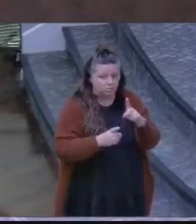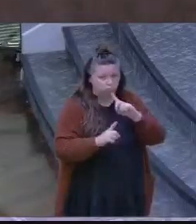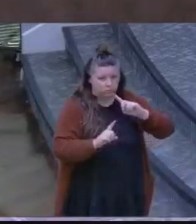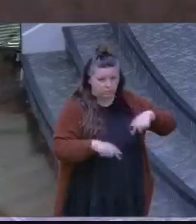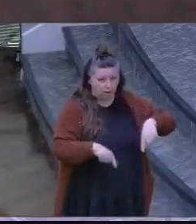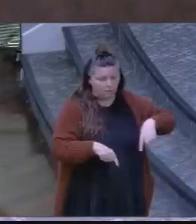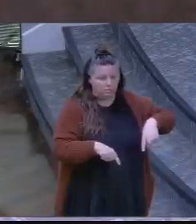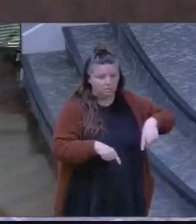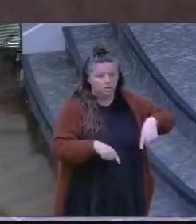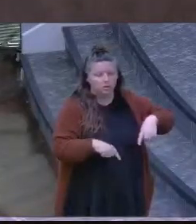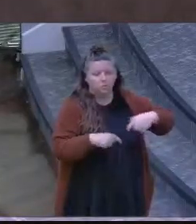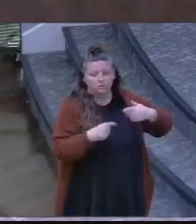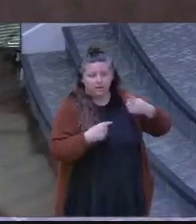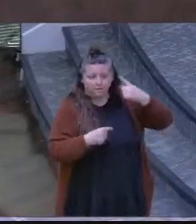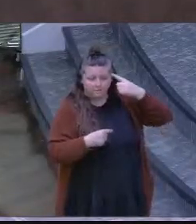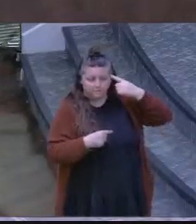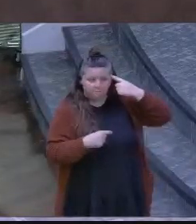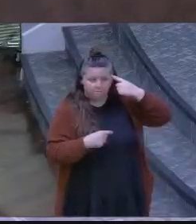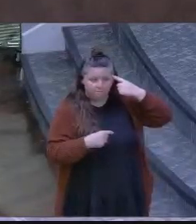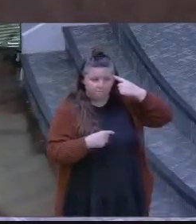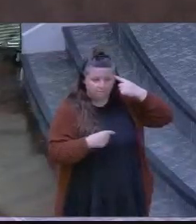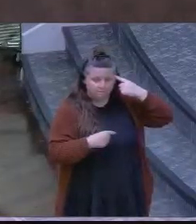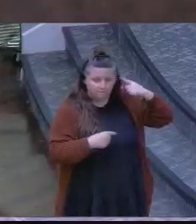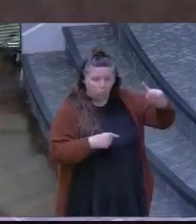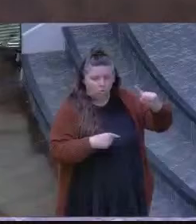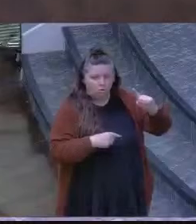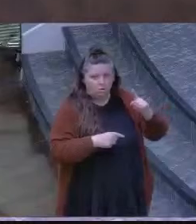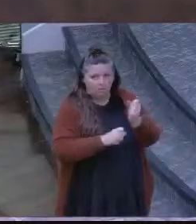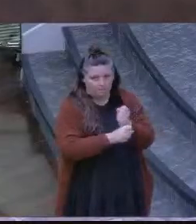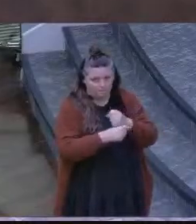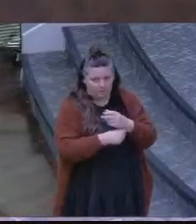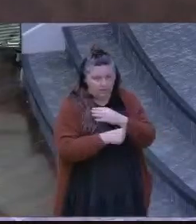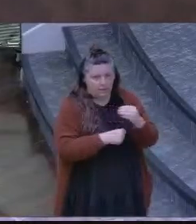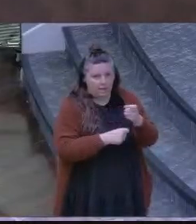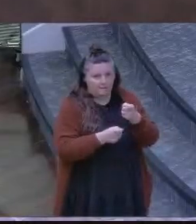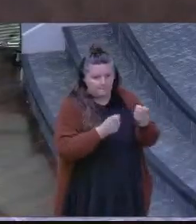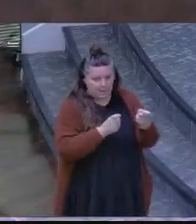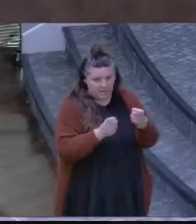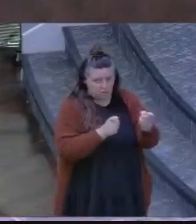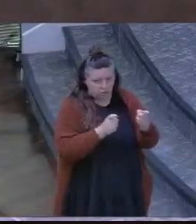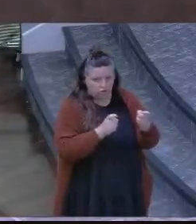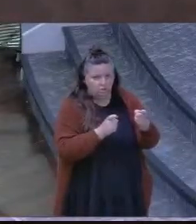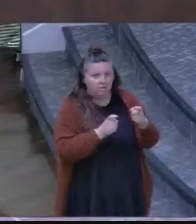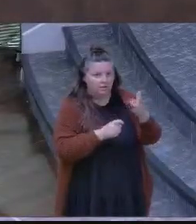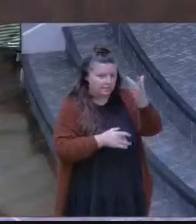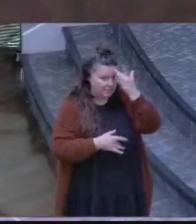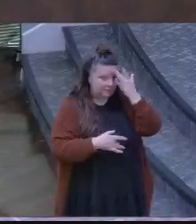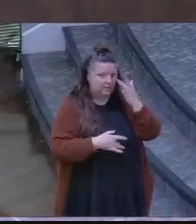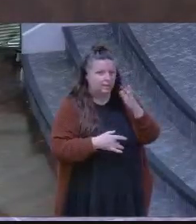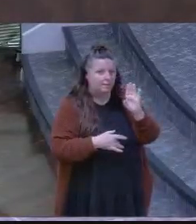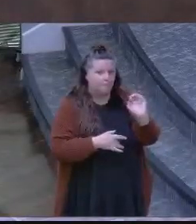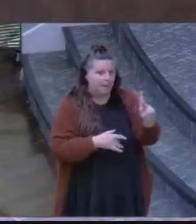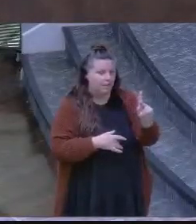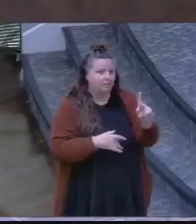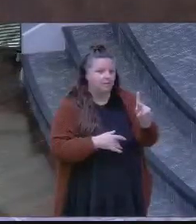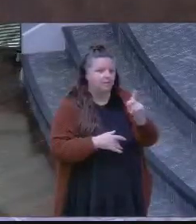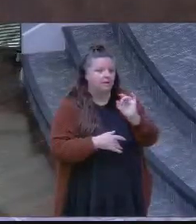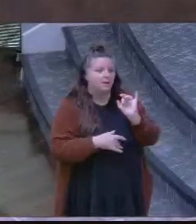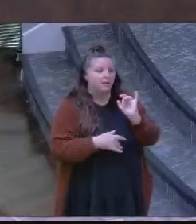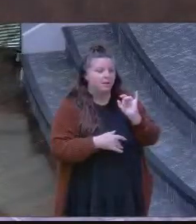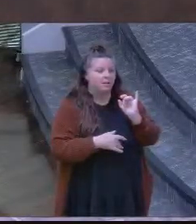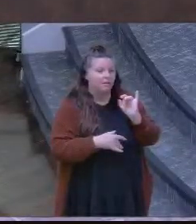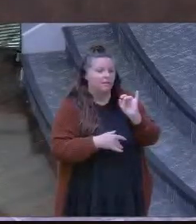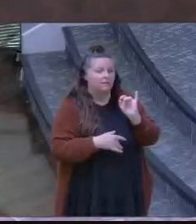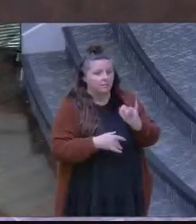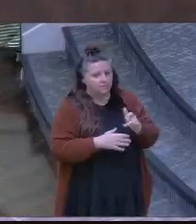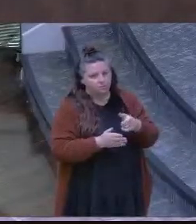basically in order to create and manage a sick leave bank with Fidelity, that it would take time and effort, and that